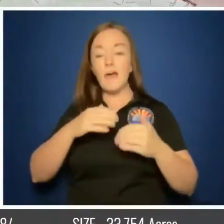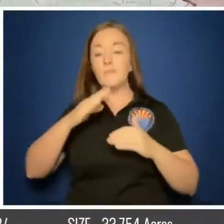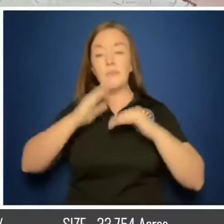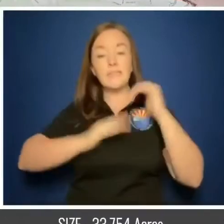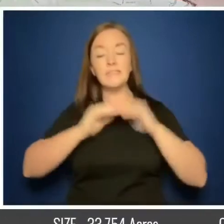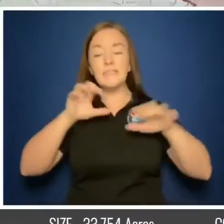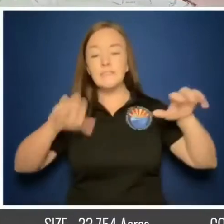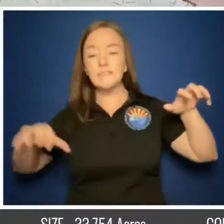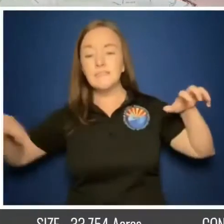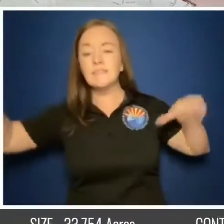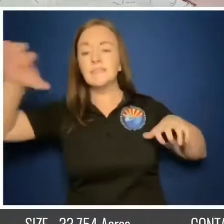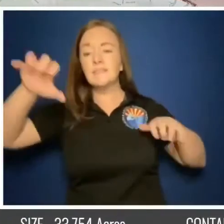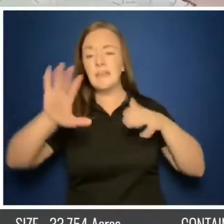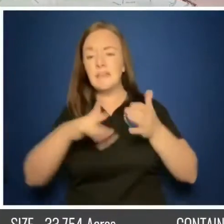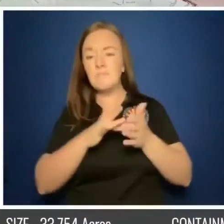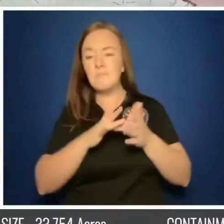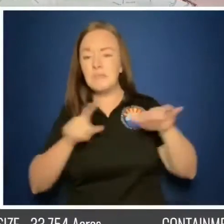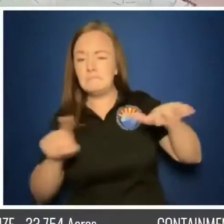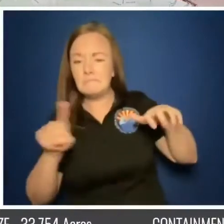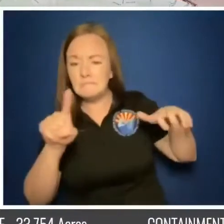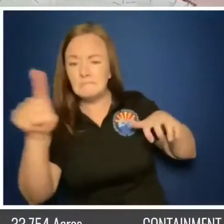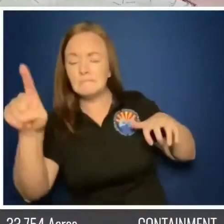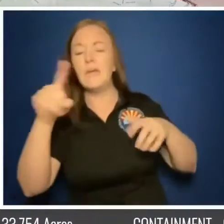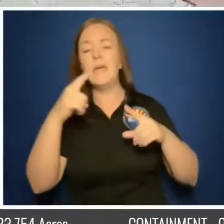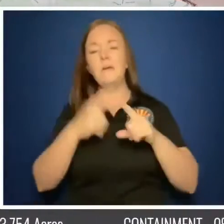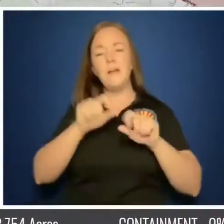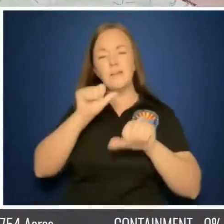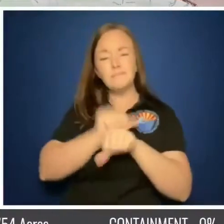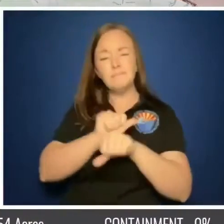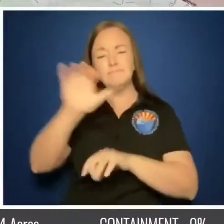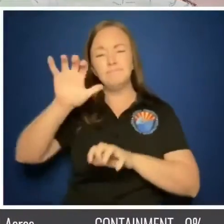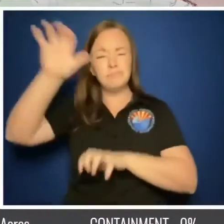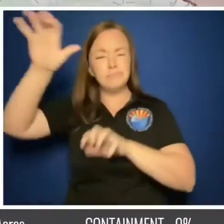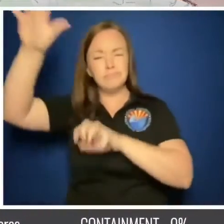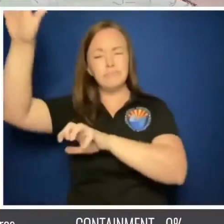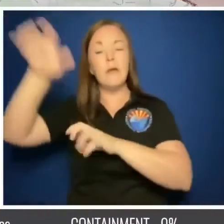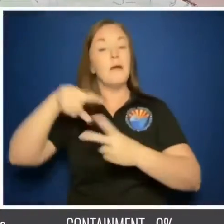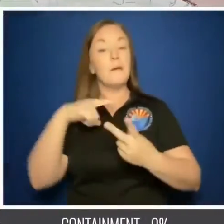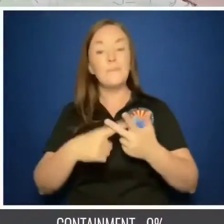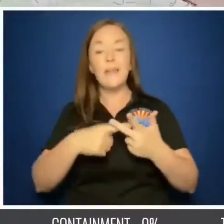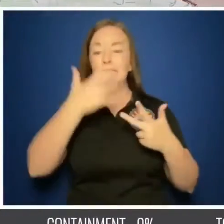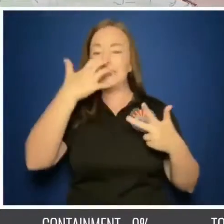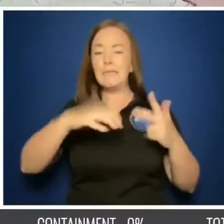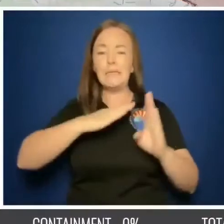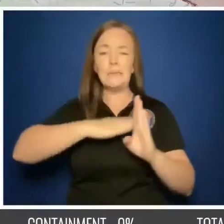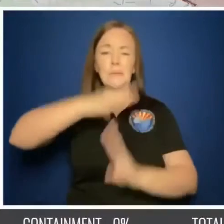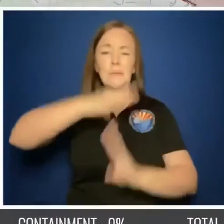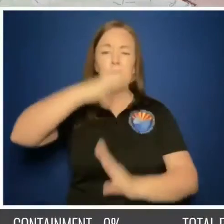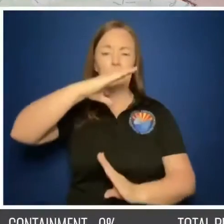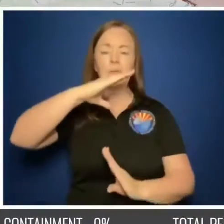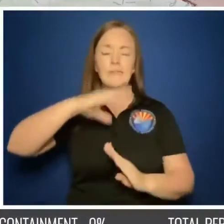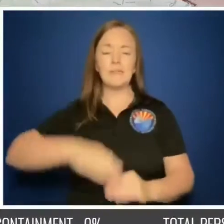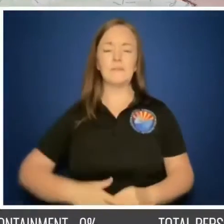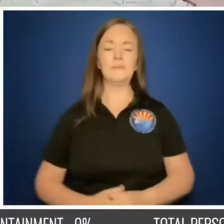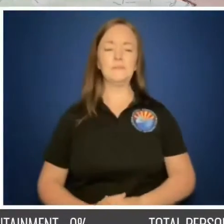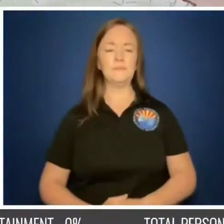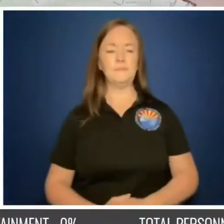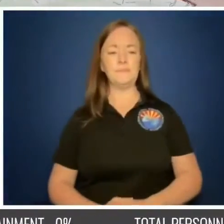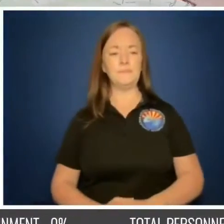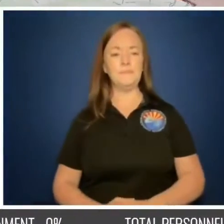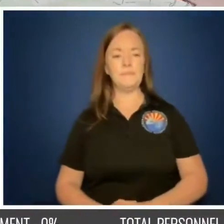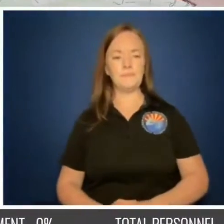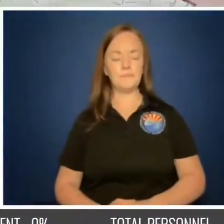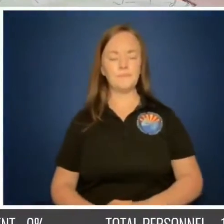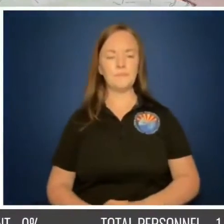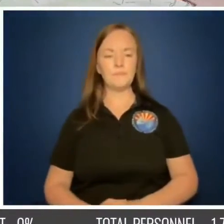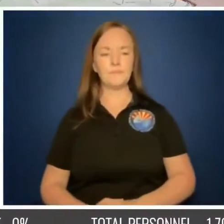in that rugged terrain, not to mention the massive heat wave that we've had over the last week when this fire started. One of the things I want